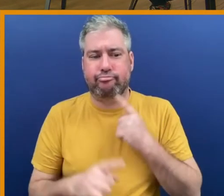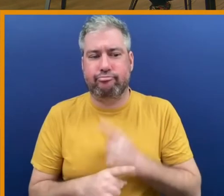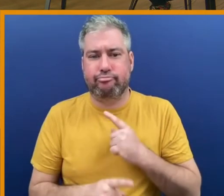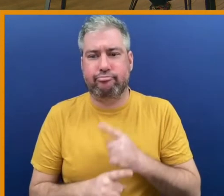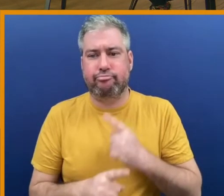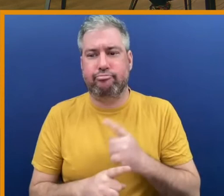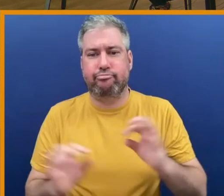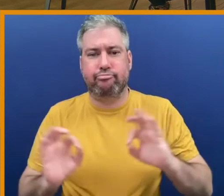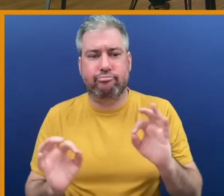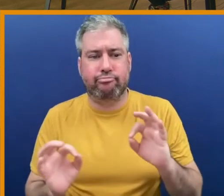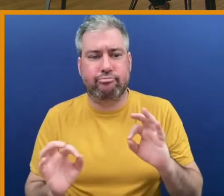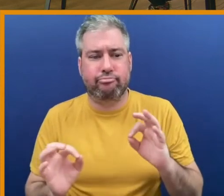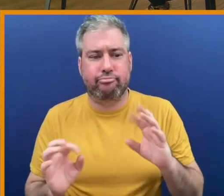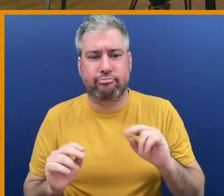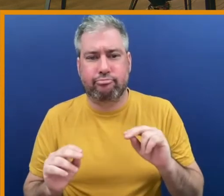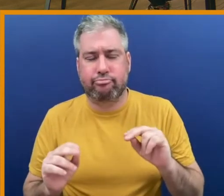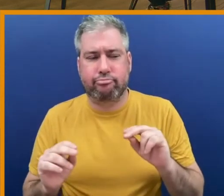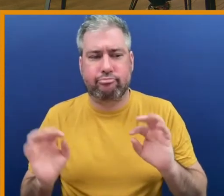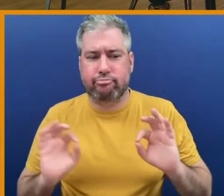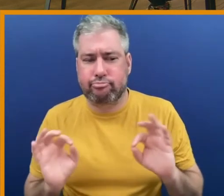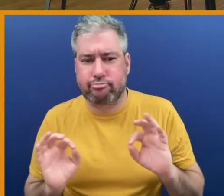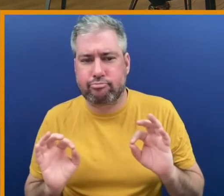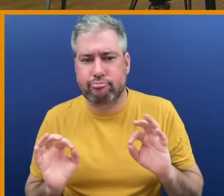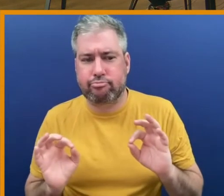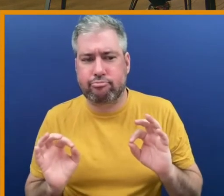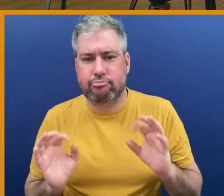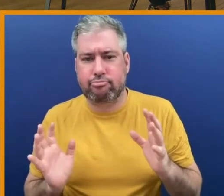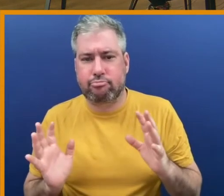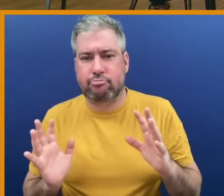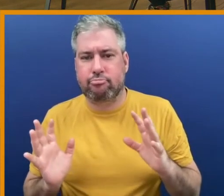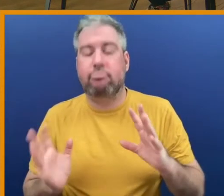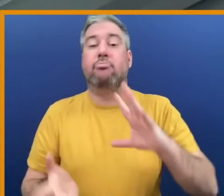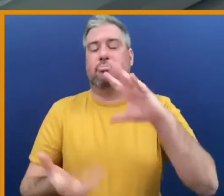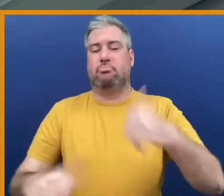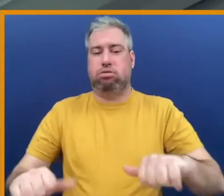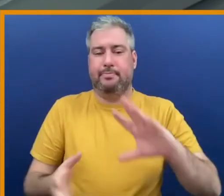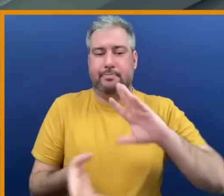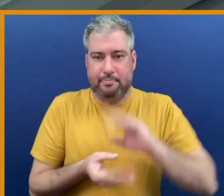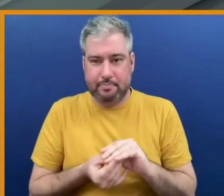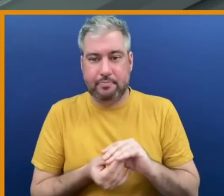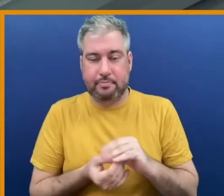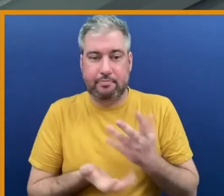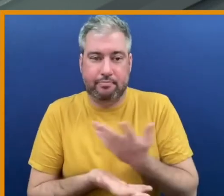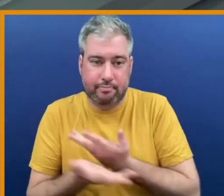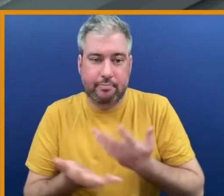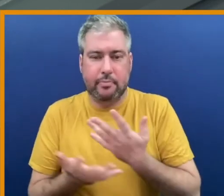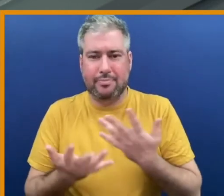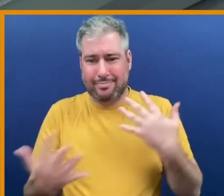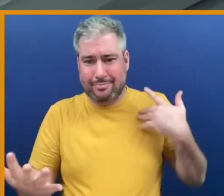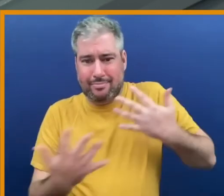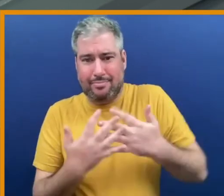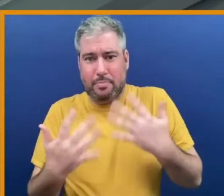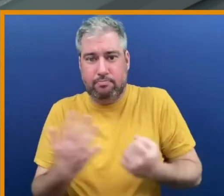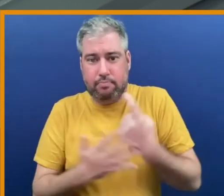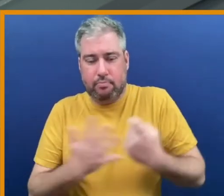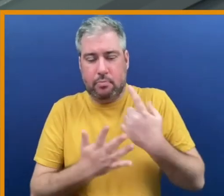Okay, to sum up the discussion so far, so much has happened over the last few weeks and months. So thank you, Wendy, for reminding us of the seriousness